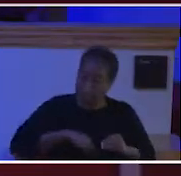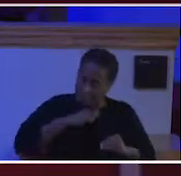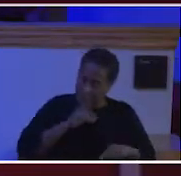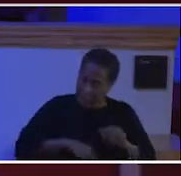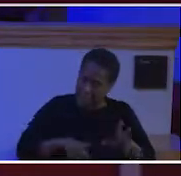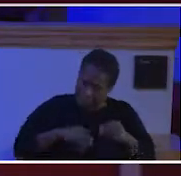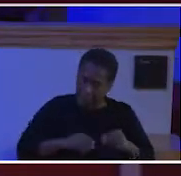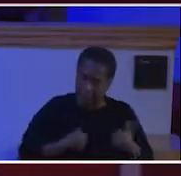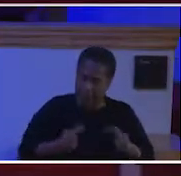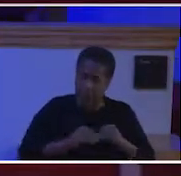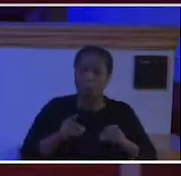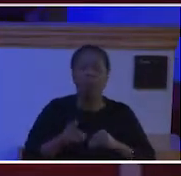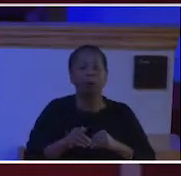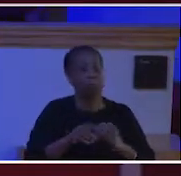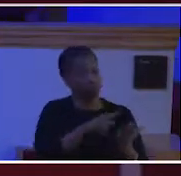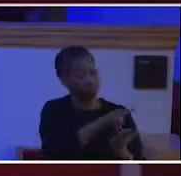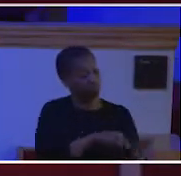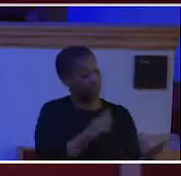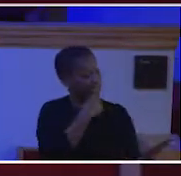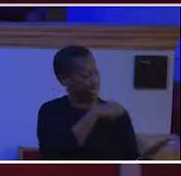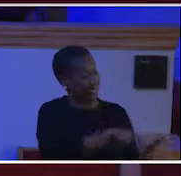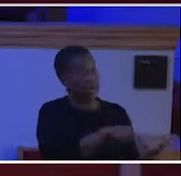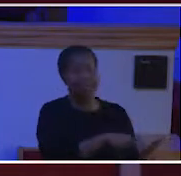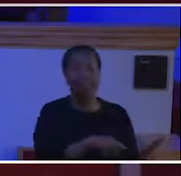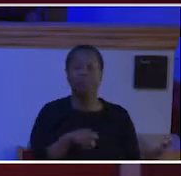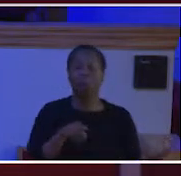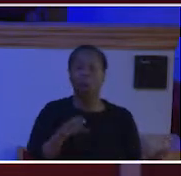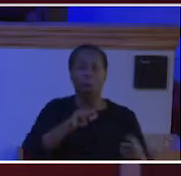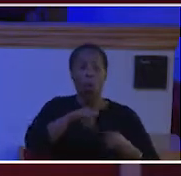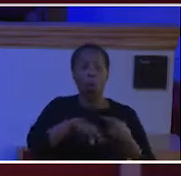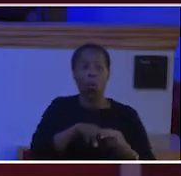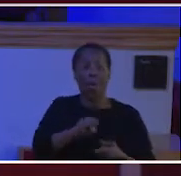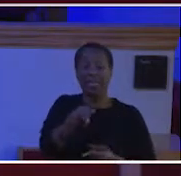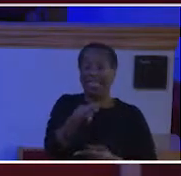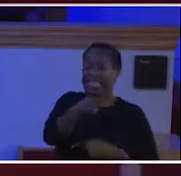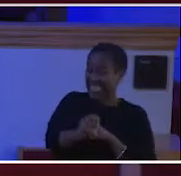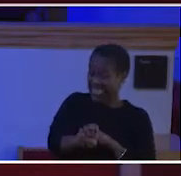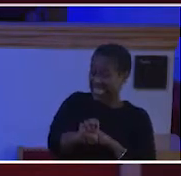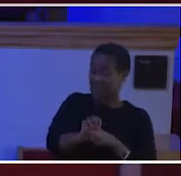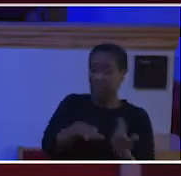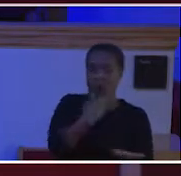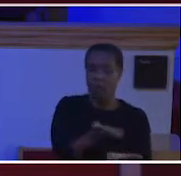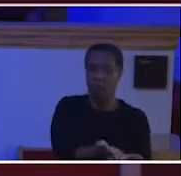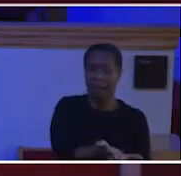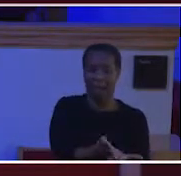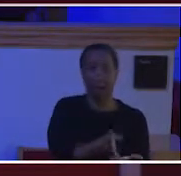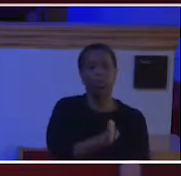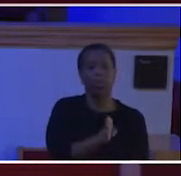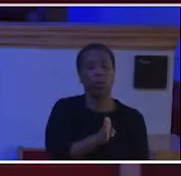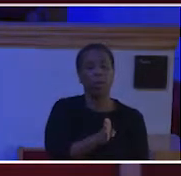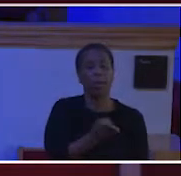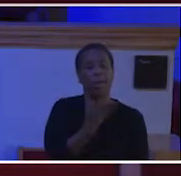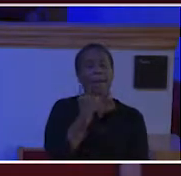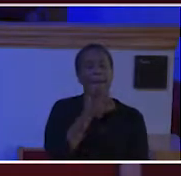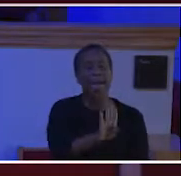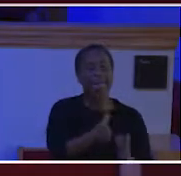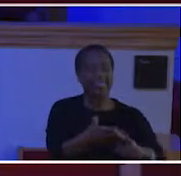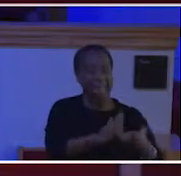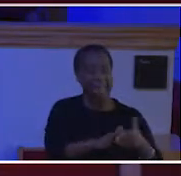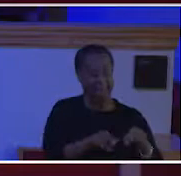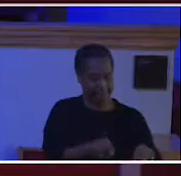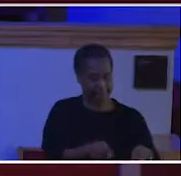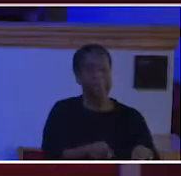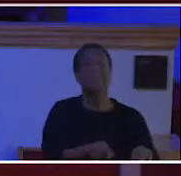The text says that when she reached Bethlehem, It became an